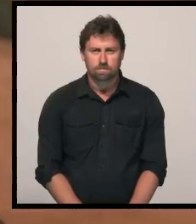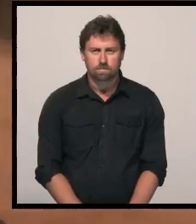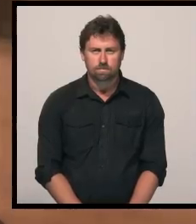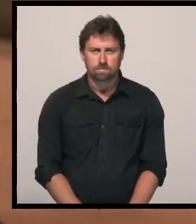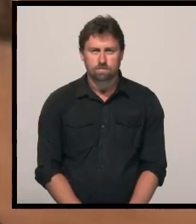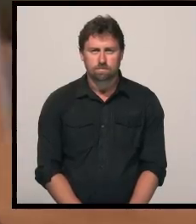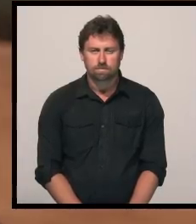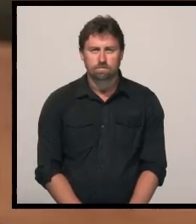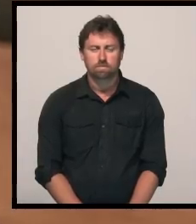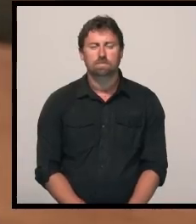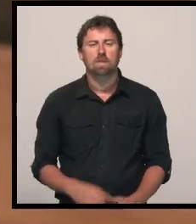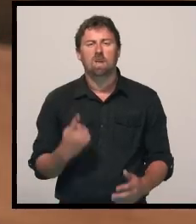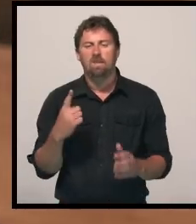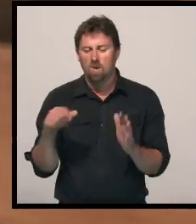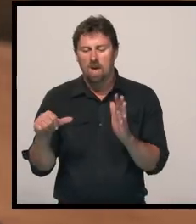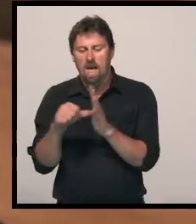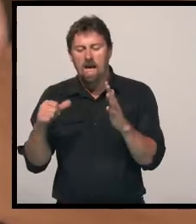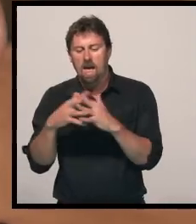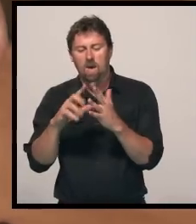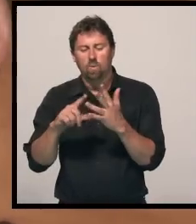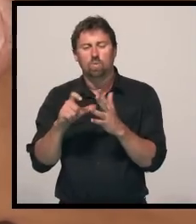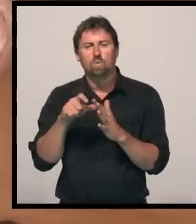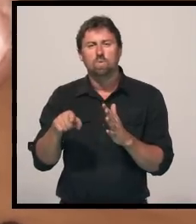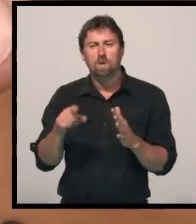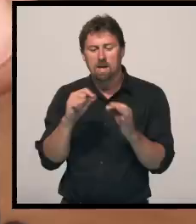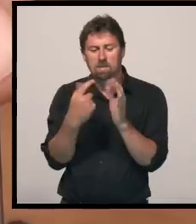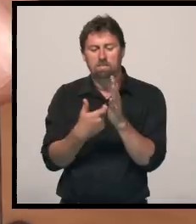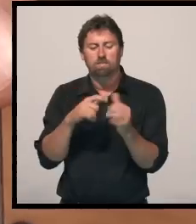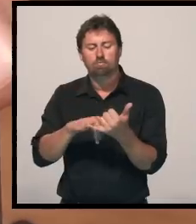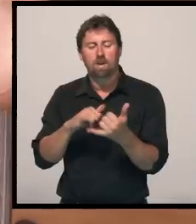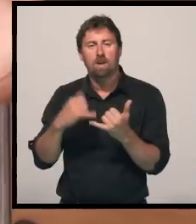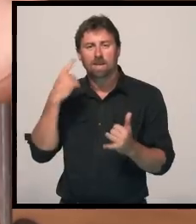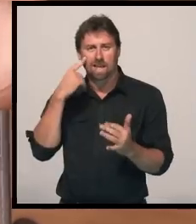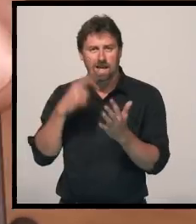in harder woods, brass can shear off very easily.